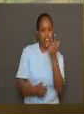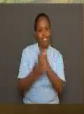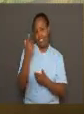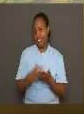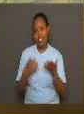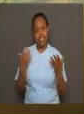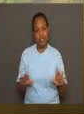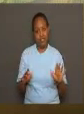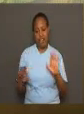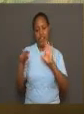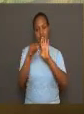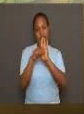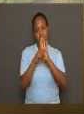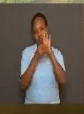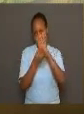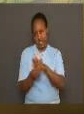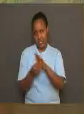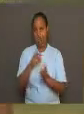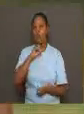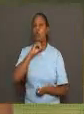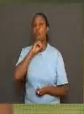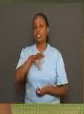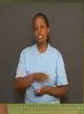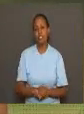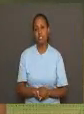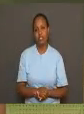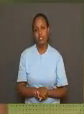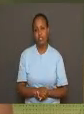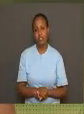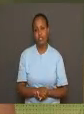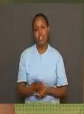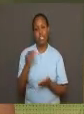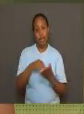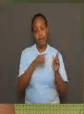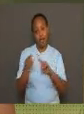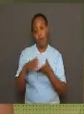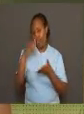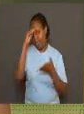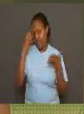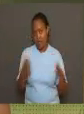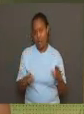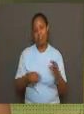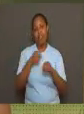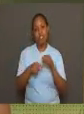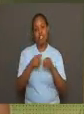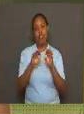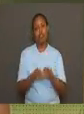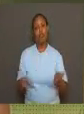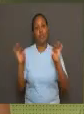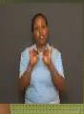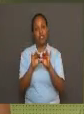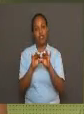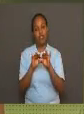the negative effects of pollution. We also learned about the importance